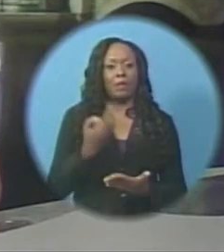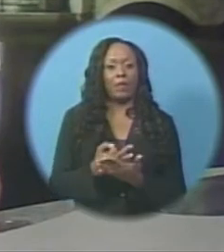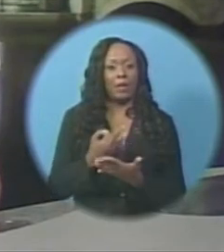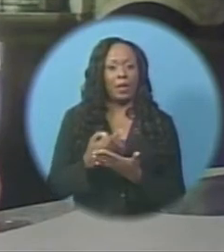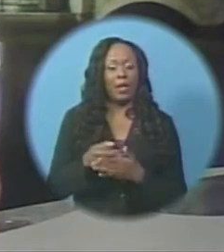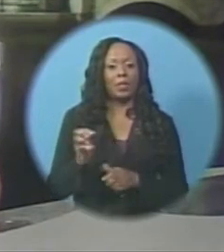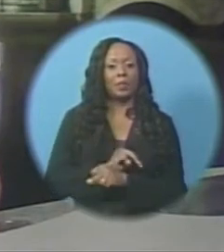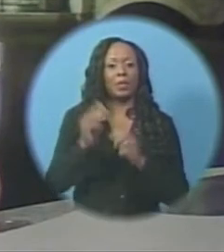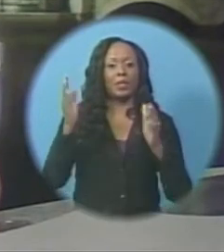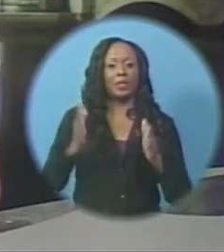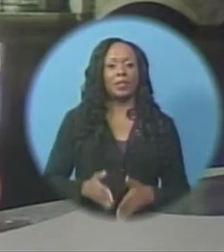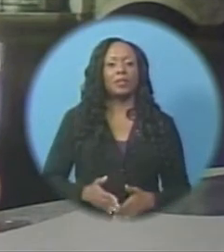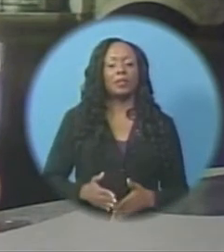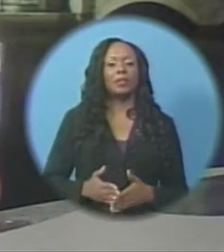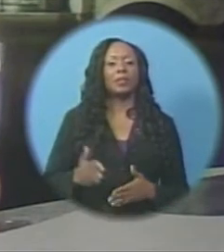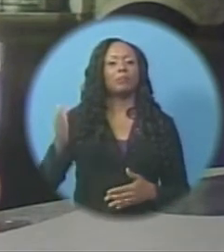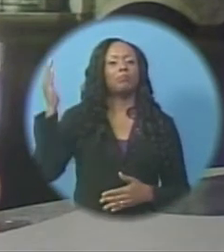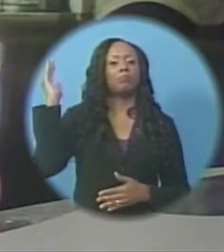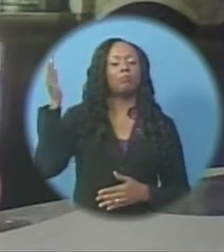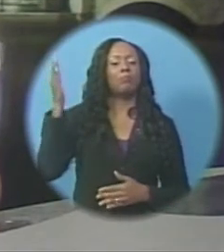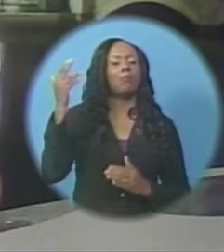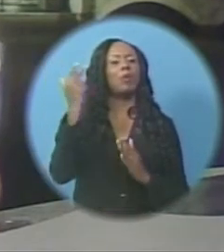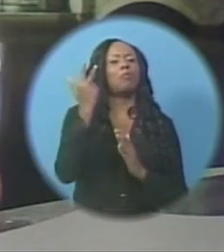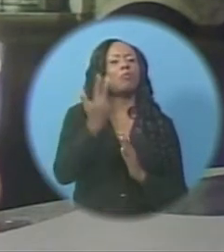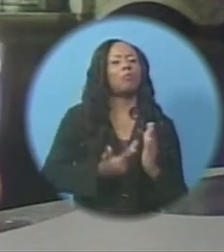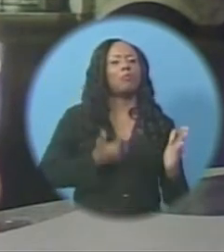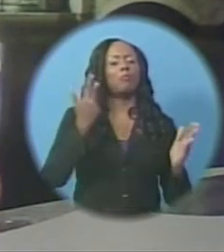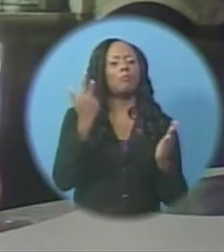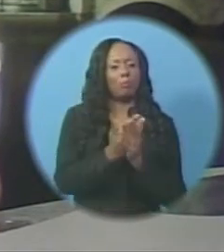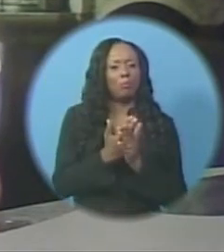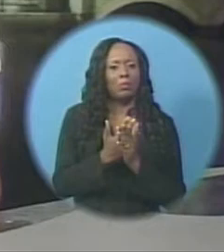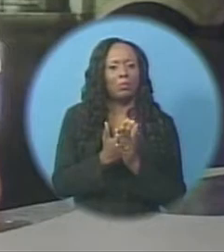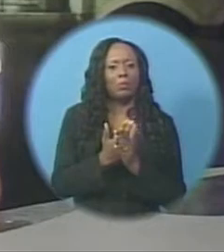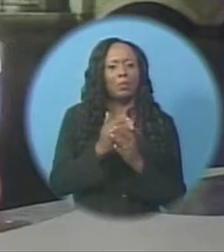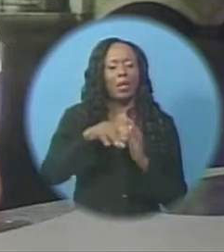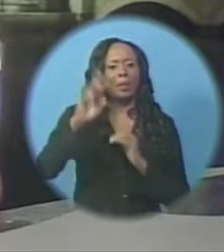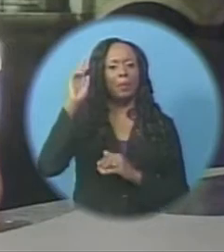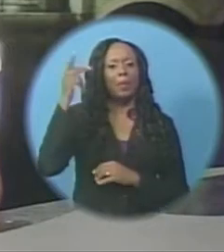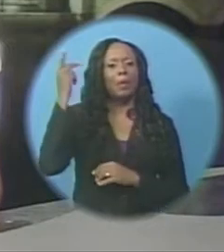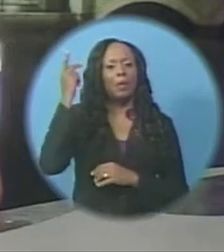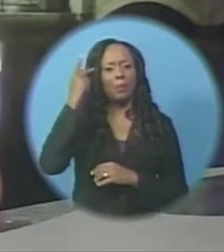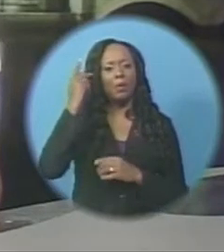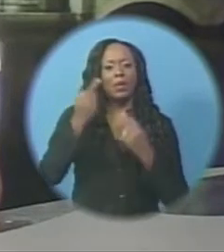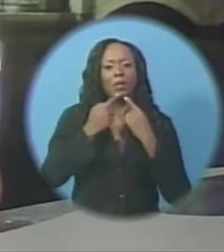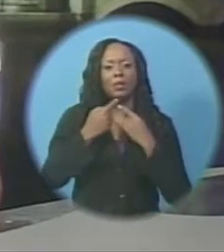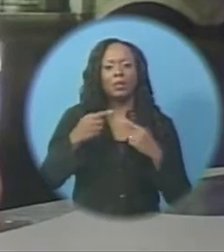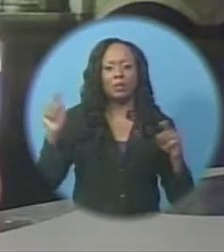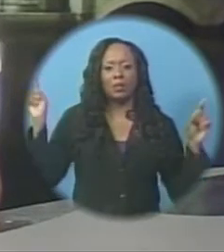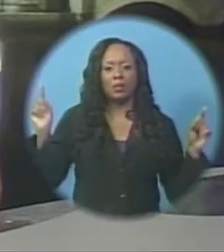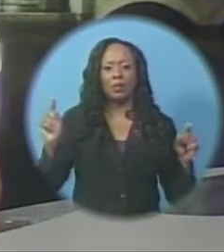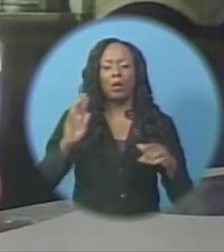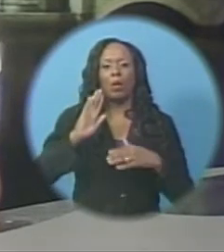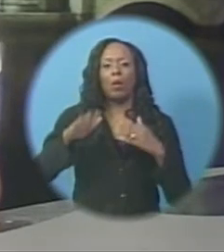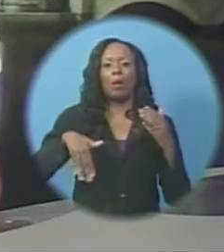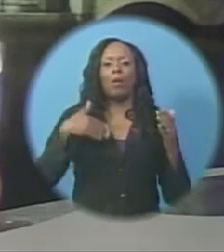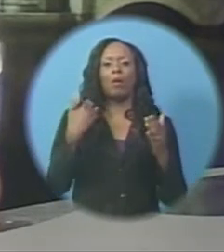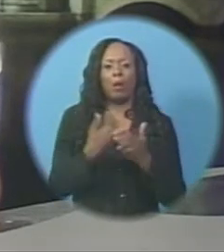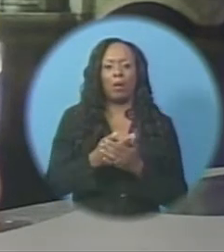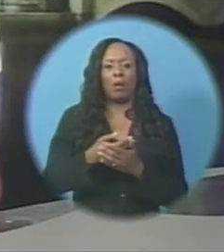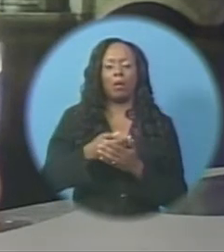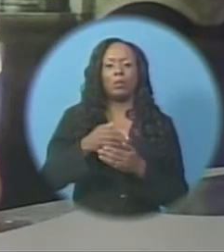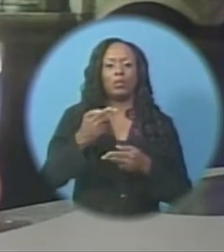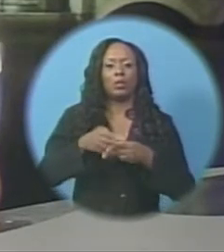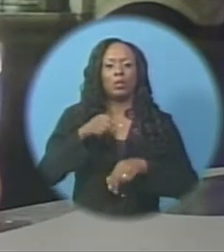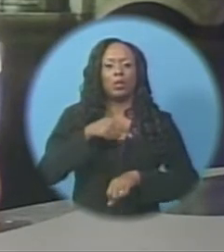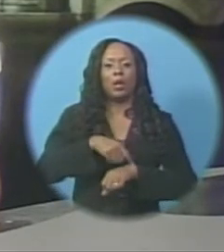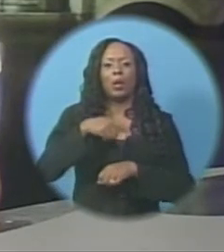has made a near 3-hour budget presentation to Parliament, which, among other things, announced the appointment of all eligible temporary